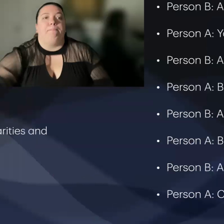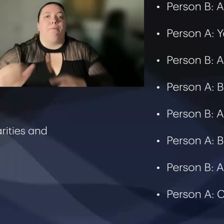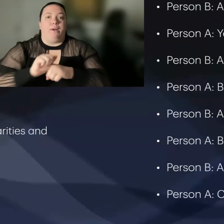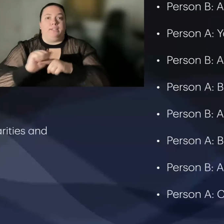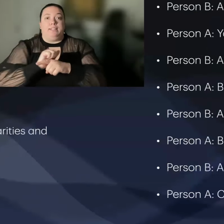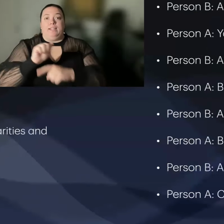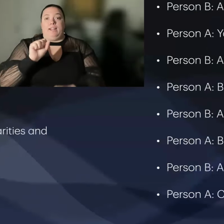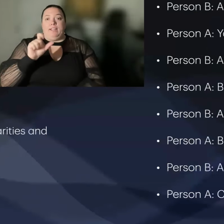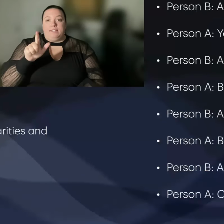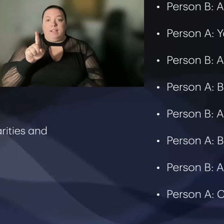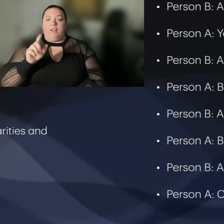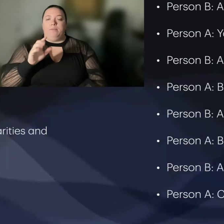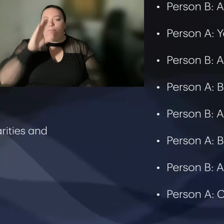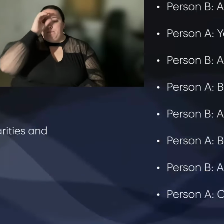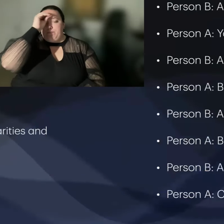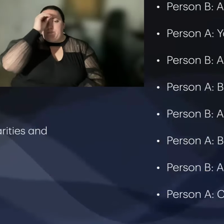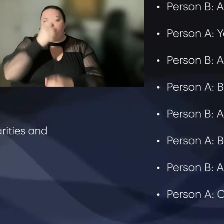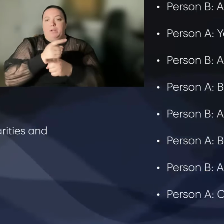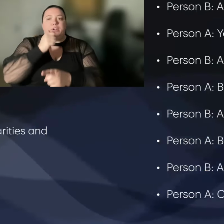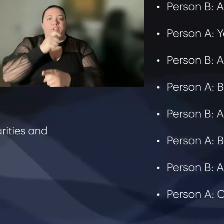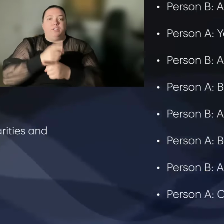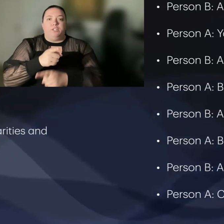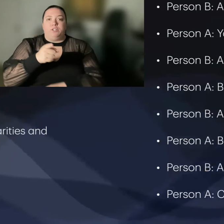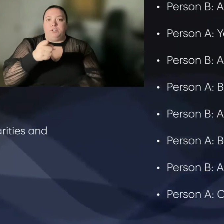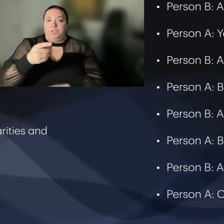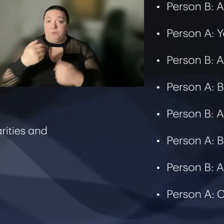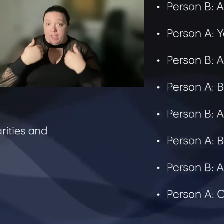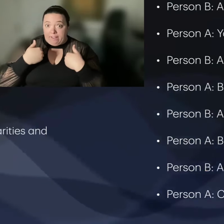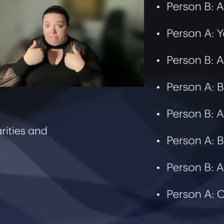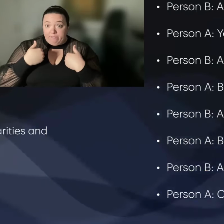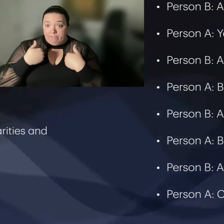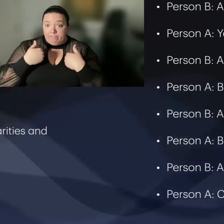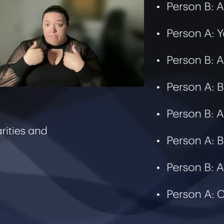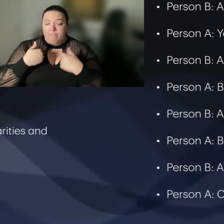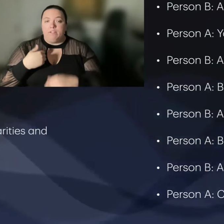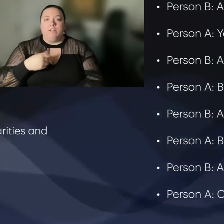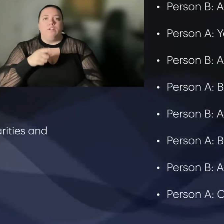Okay, practicing in ASL. Brother, sister, you have.